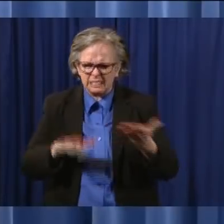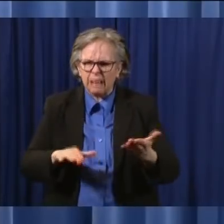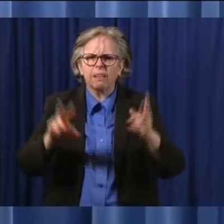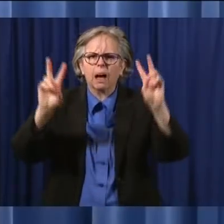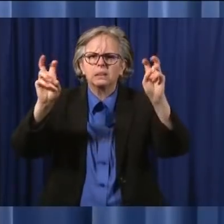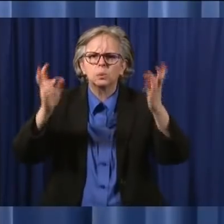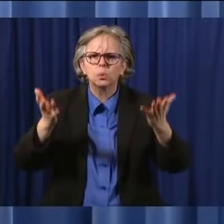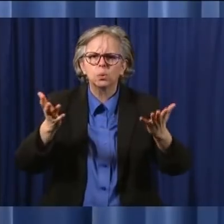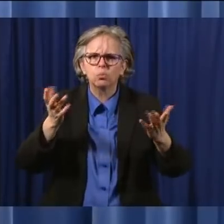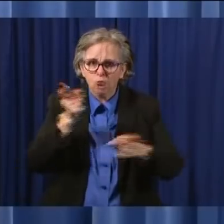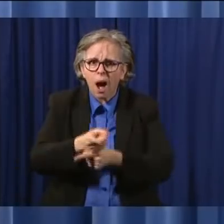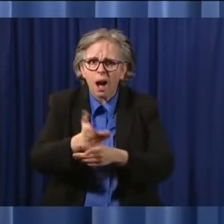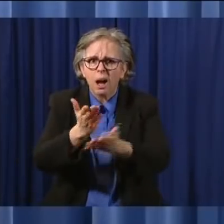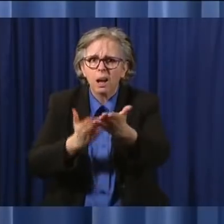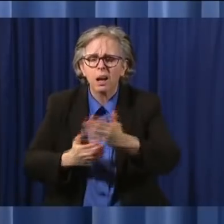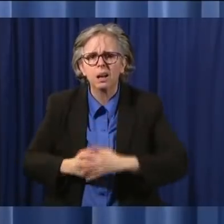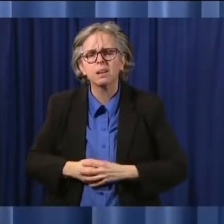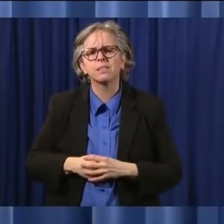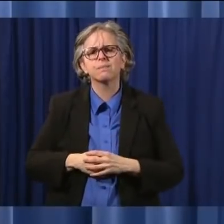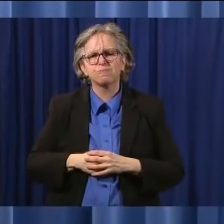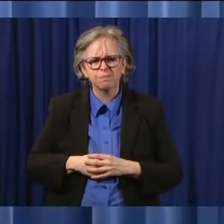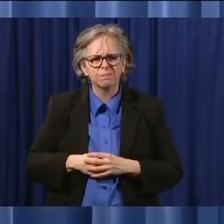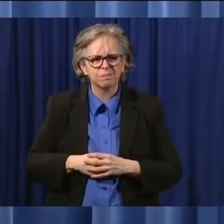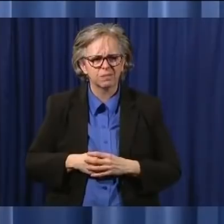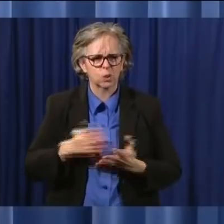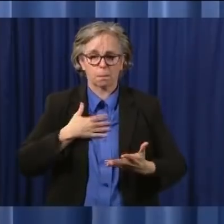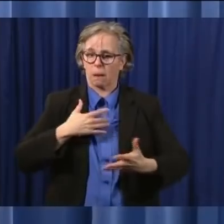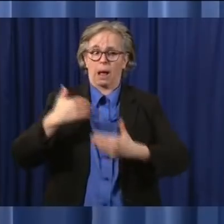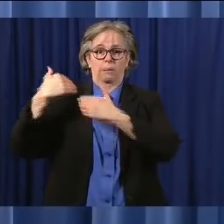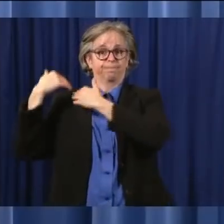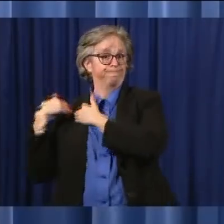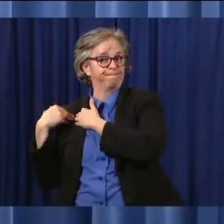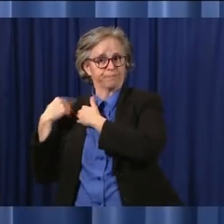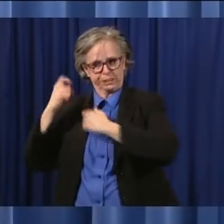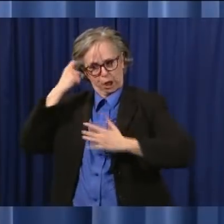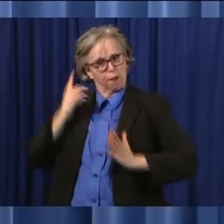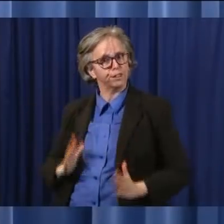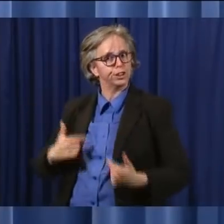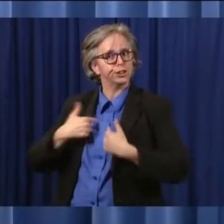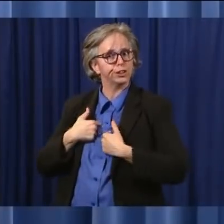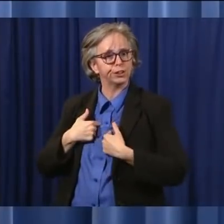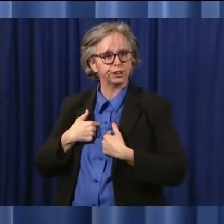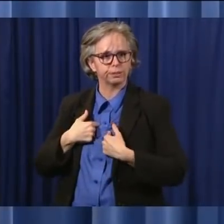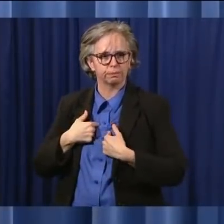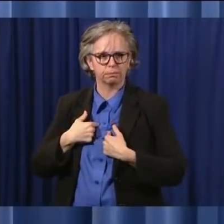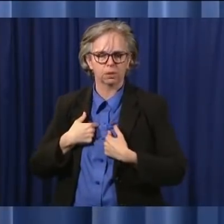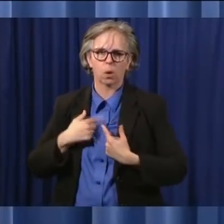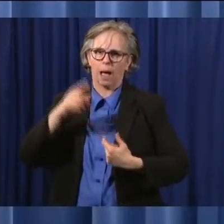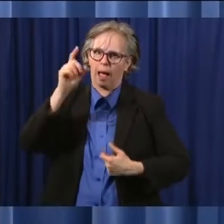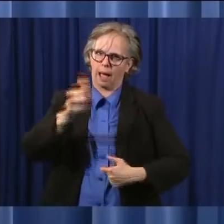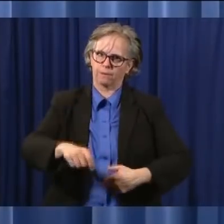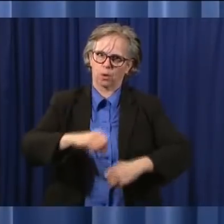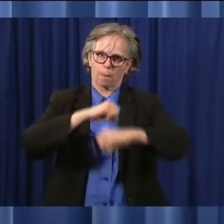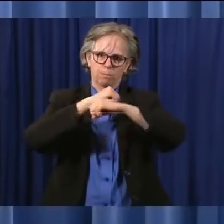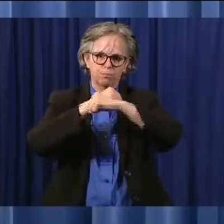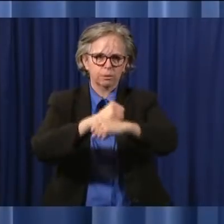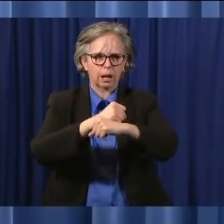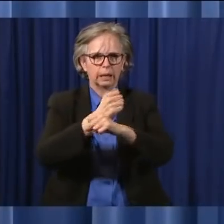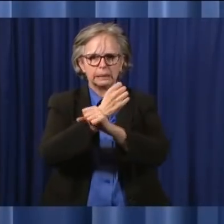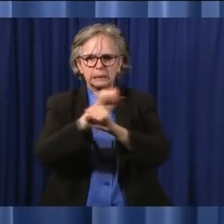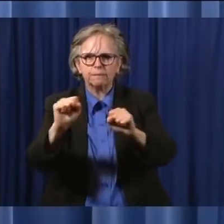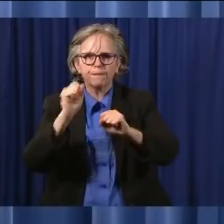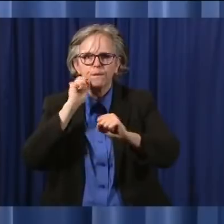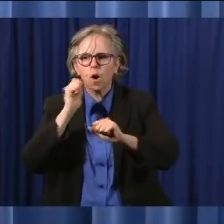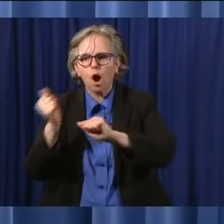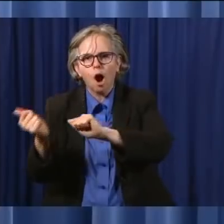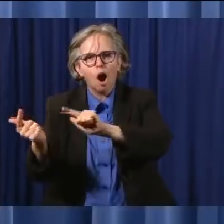I believe my job as governor is to help protect the safety of all our communities and all our citizens. Knowing that